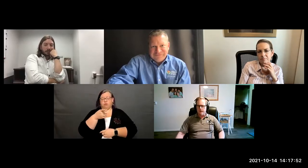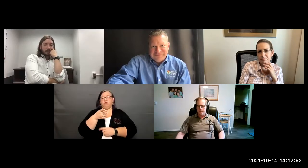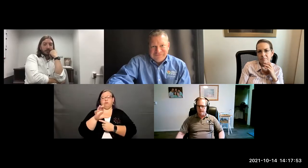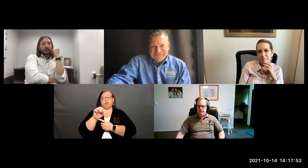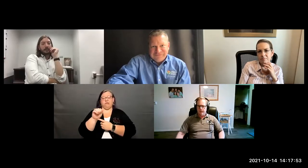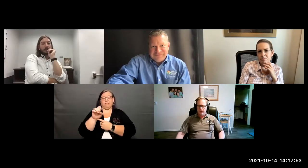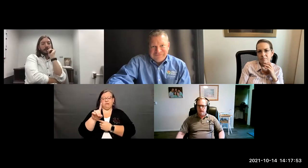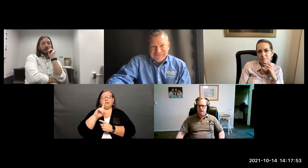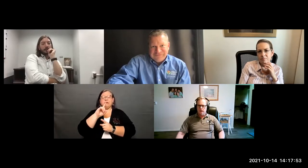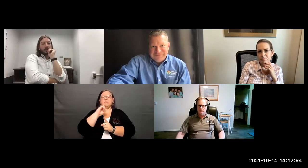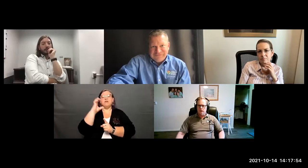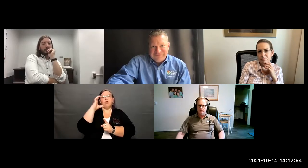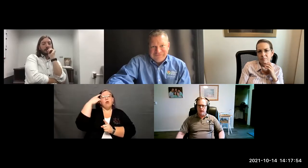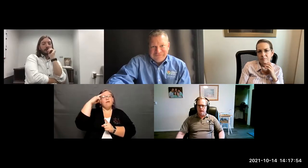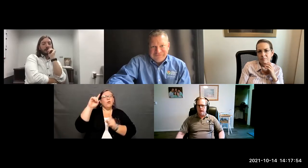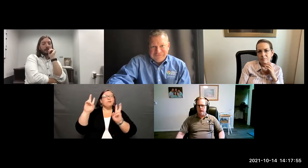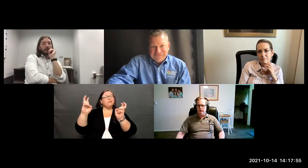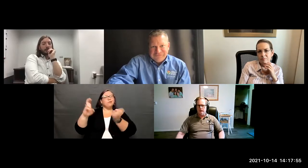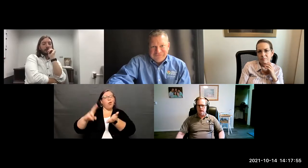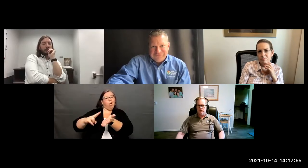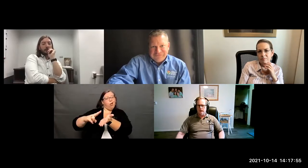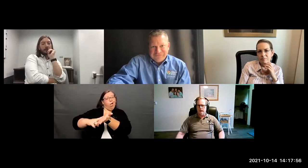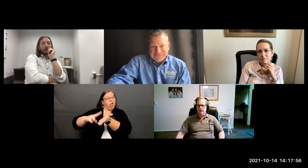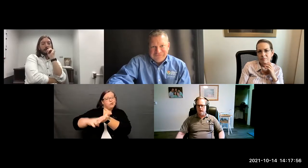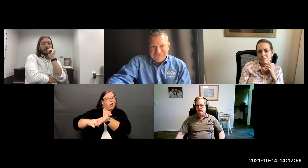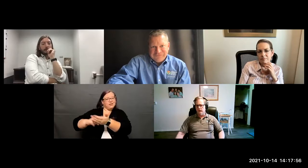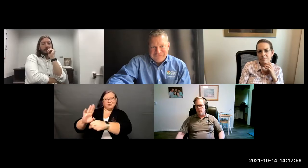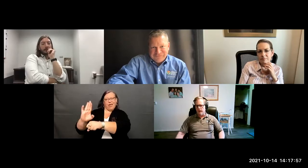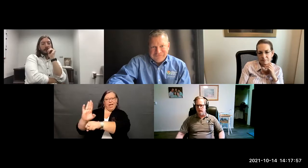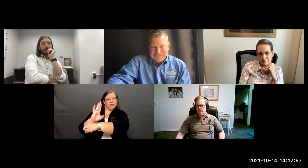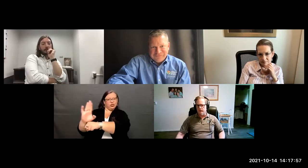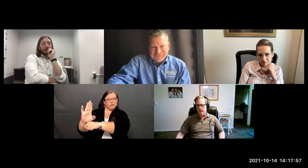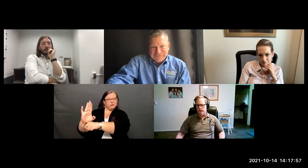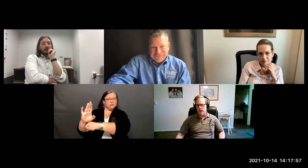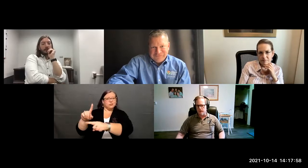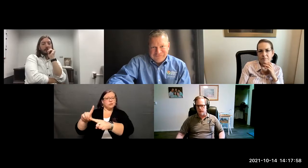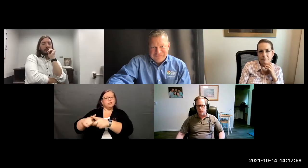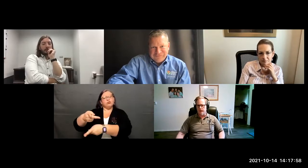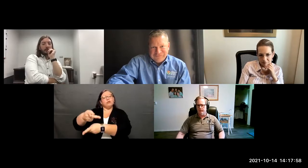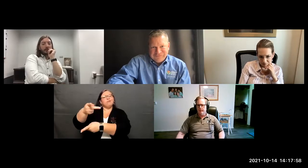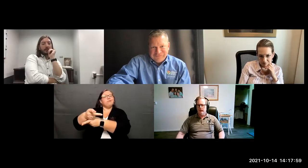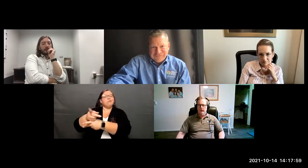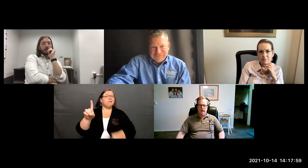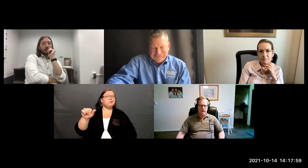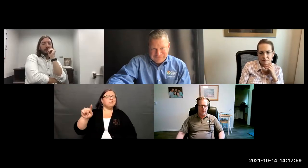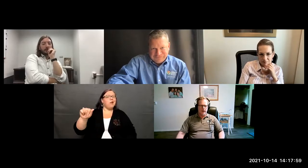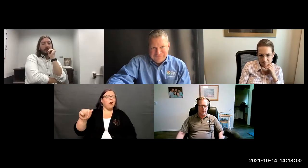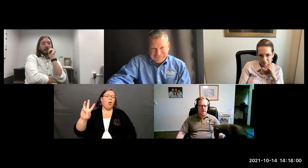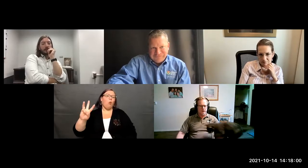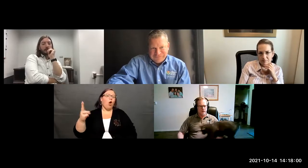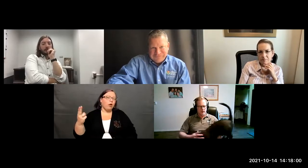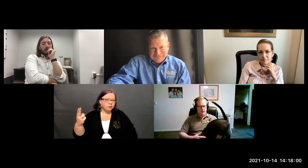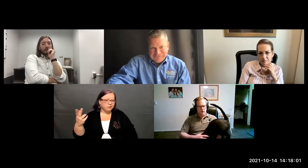contract agent to maintain a data warehouse, a data repository, and